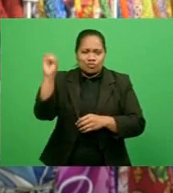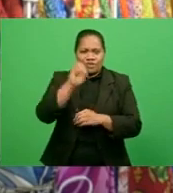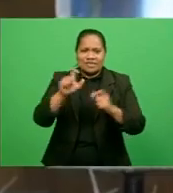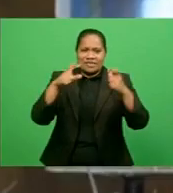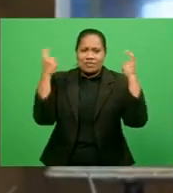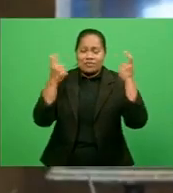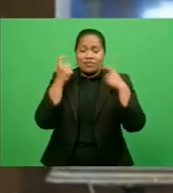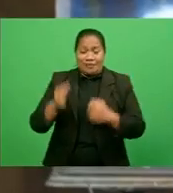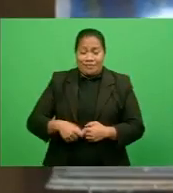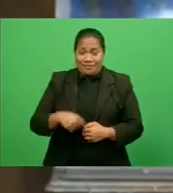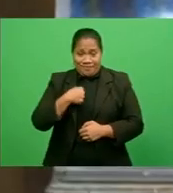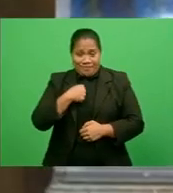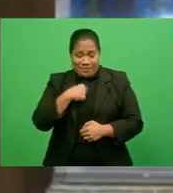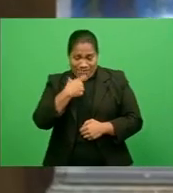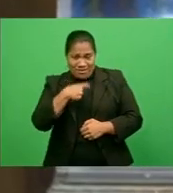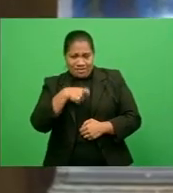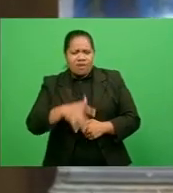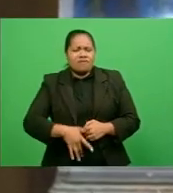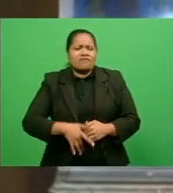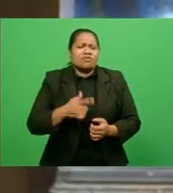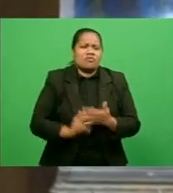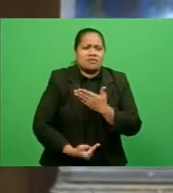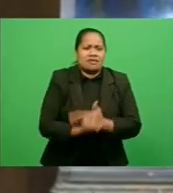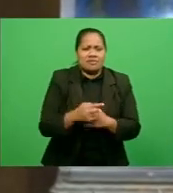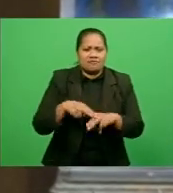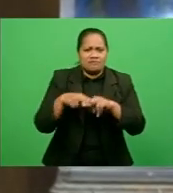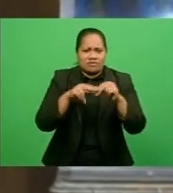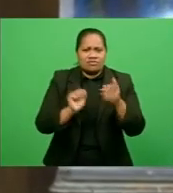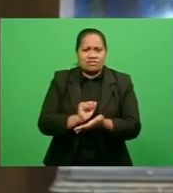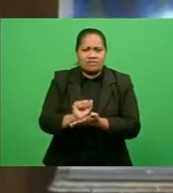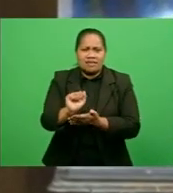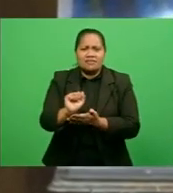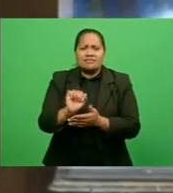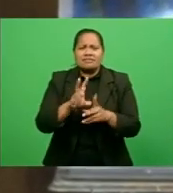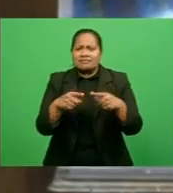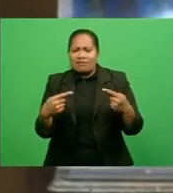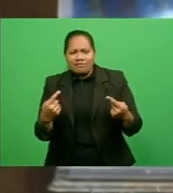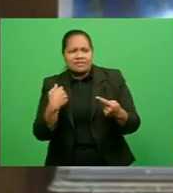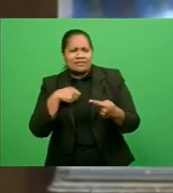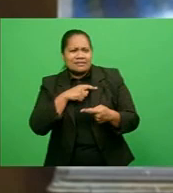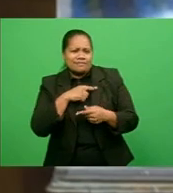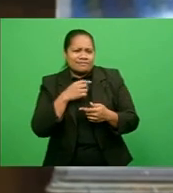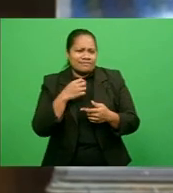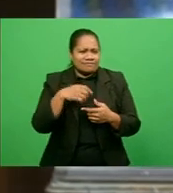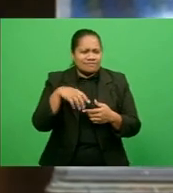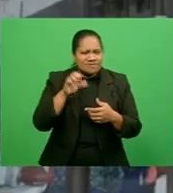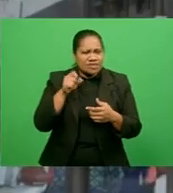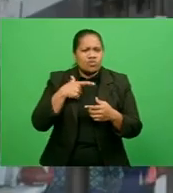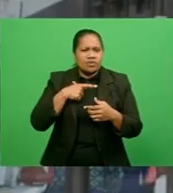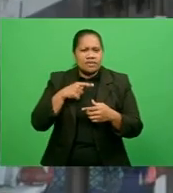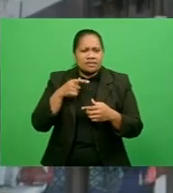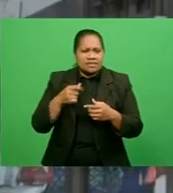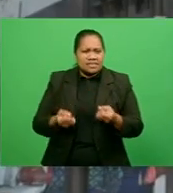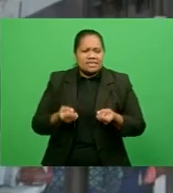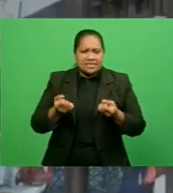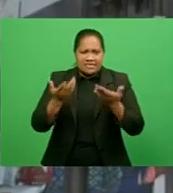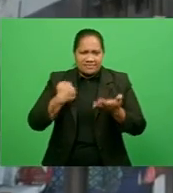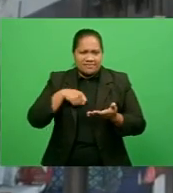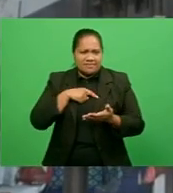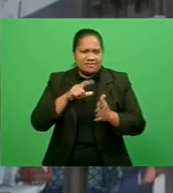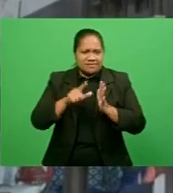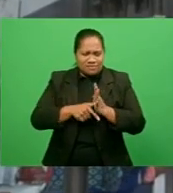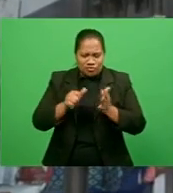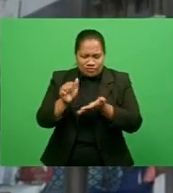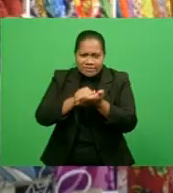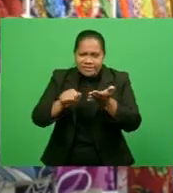I personally feel that the SUVA on sale is something that all Fijians need right now, as it gives us a chance to buy things we want at a more